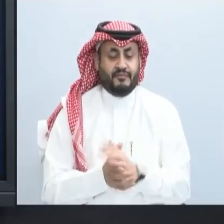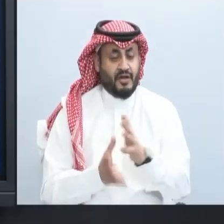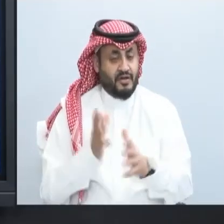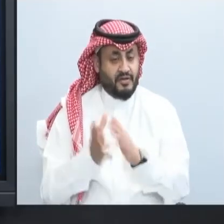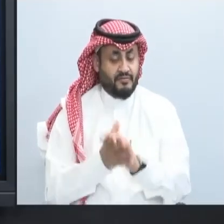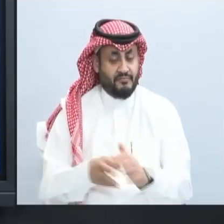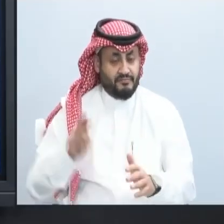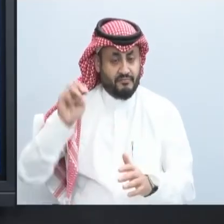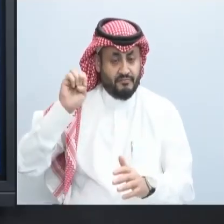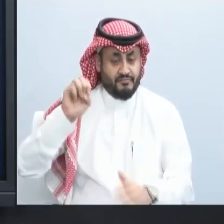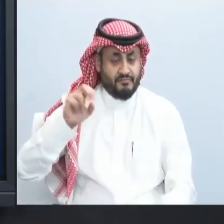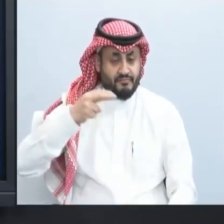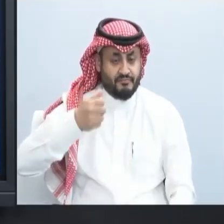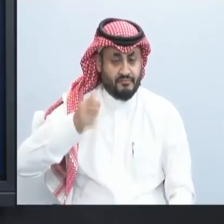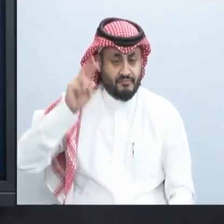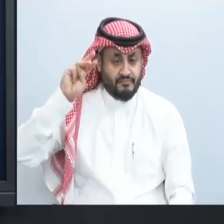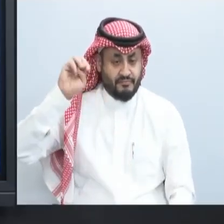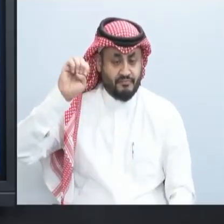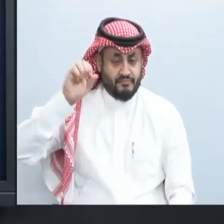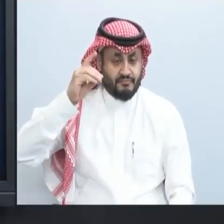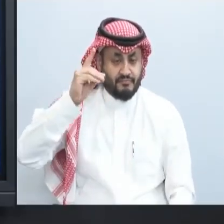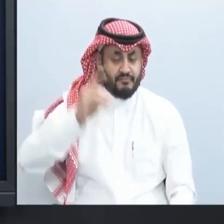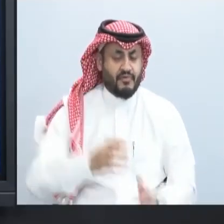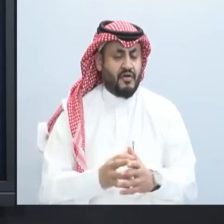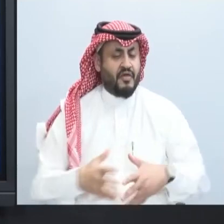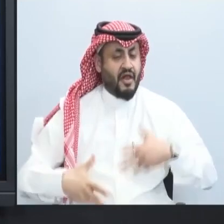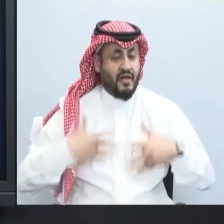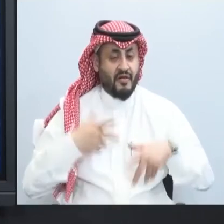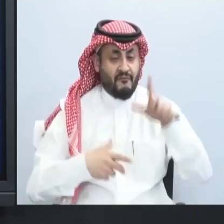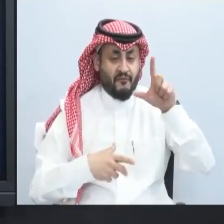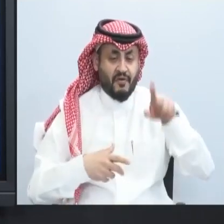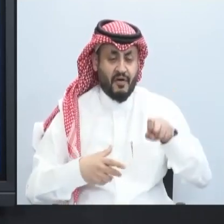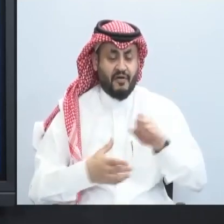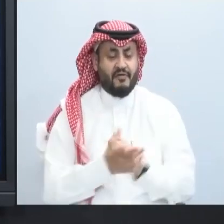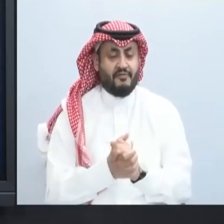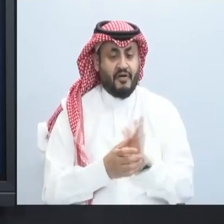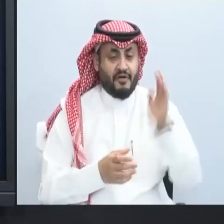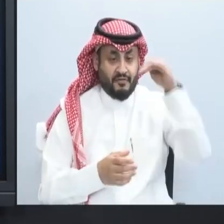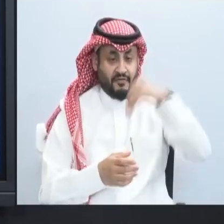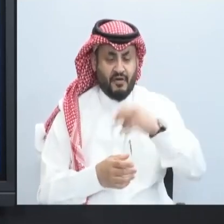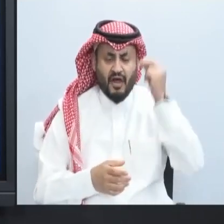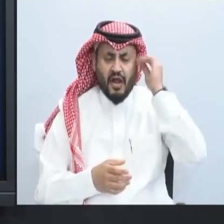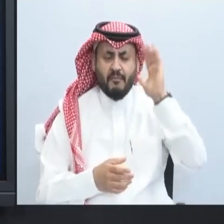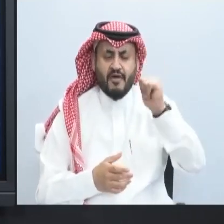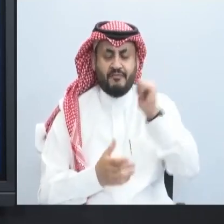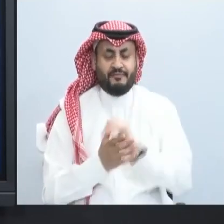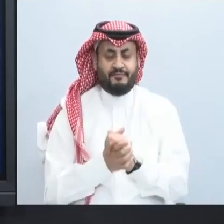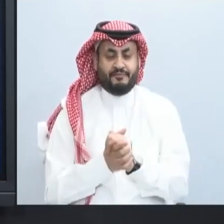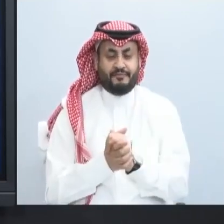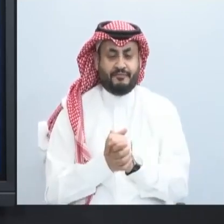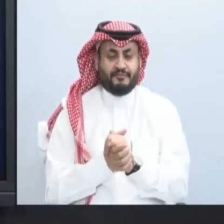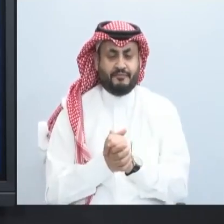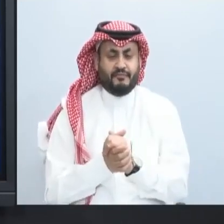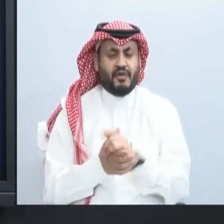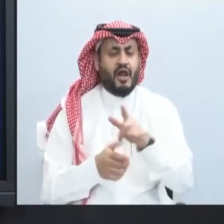about Muhammad who talked about a fun day, an exciting day he would never forget. So now what